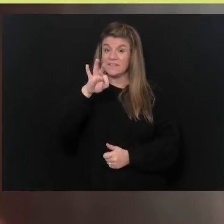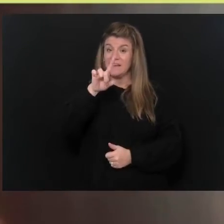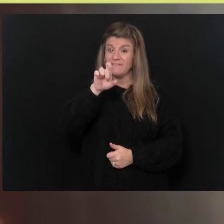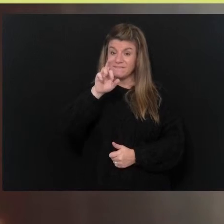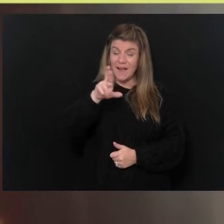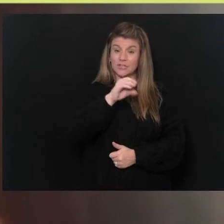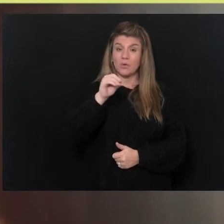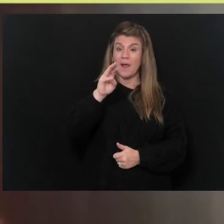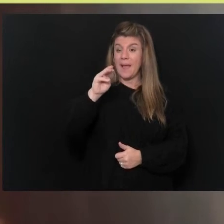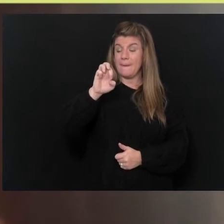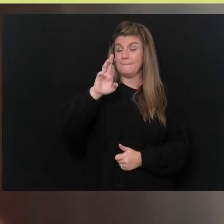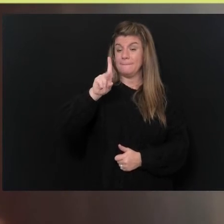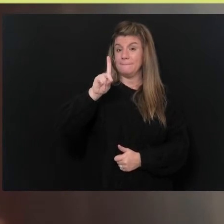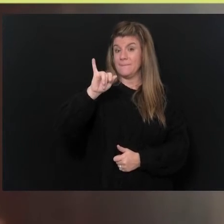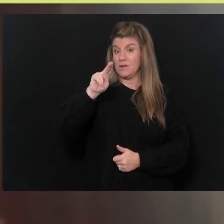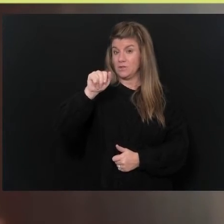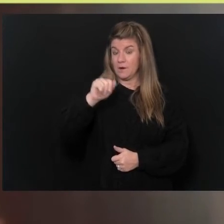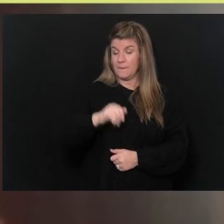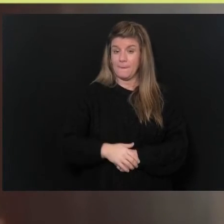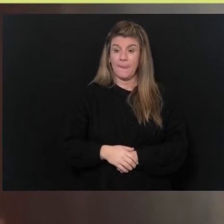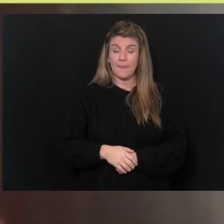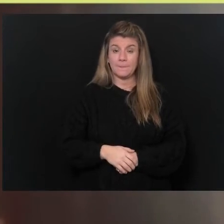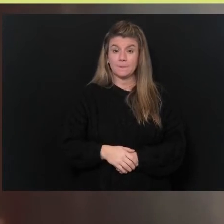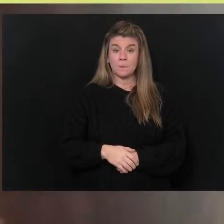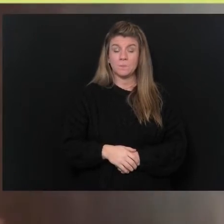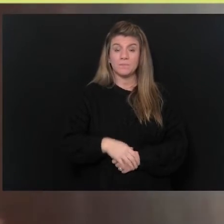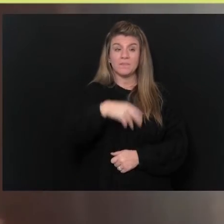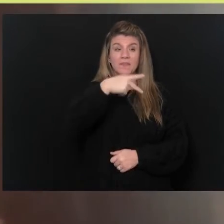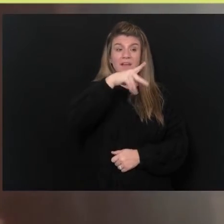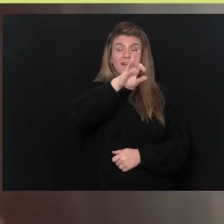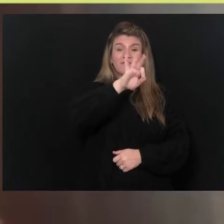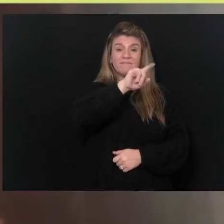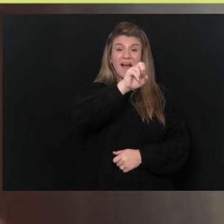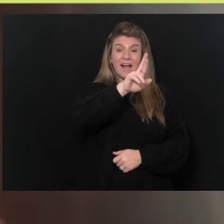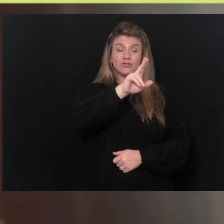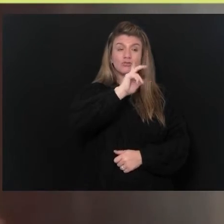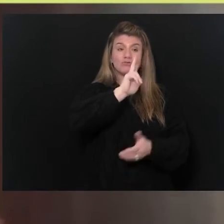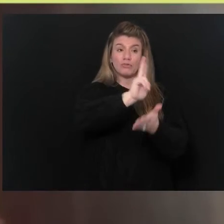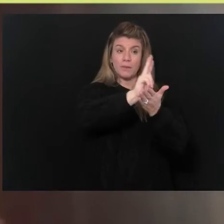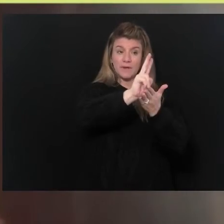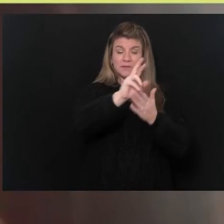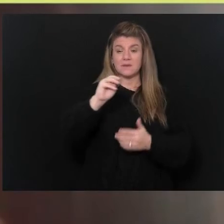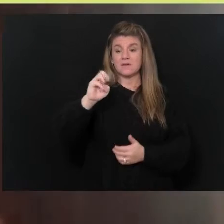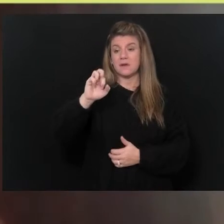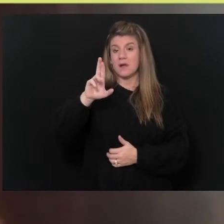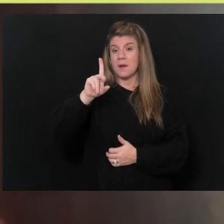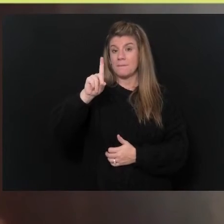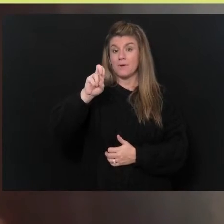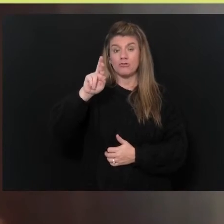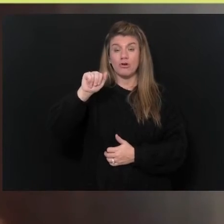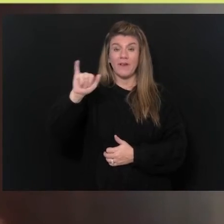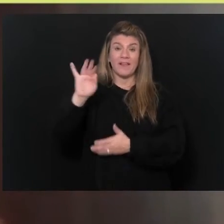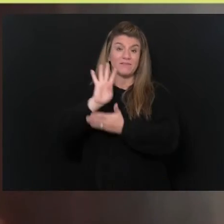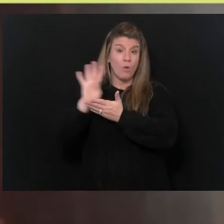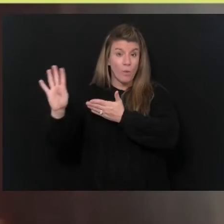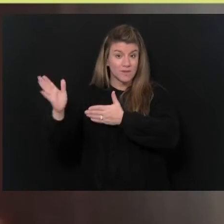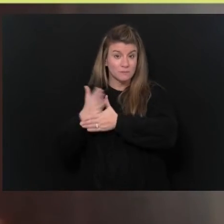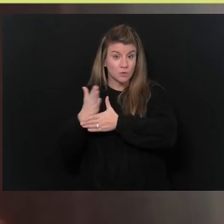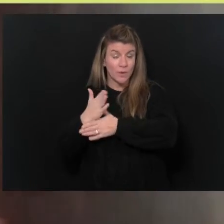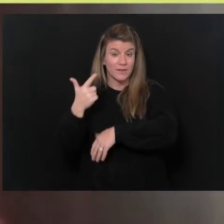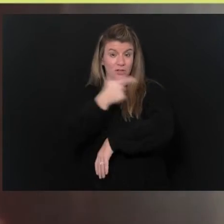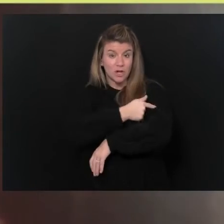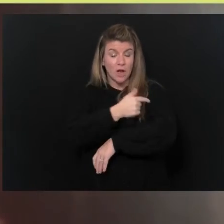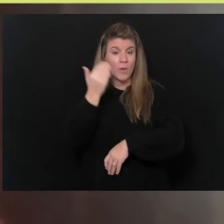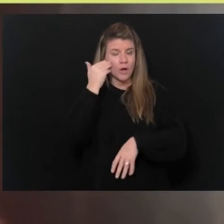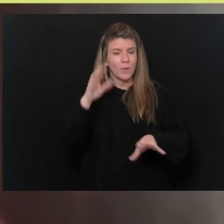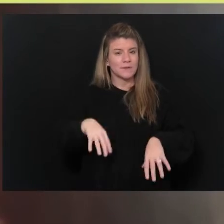Moderna product. The Pfizer product spread out around 3 weeks between, and the Moderna product about 4 weeks between. And we know it